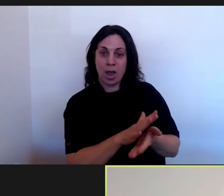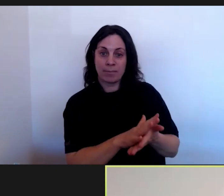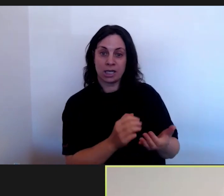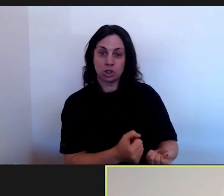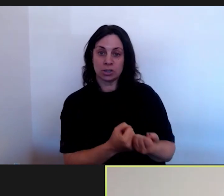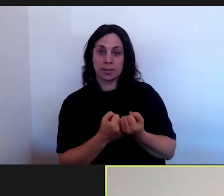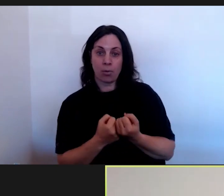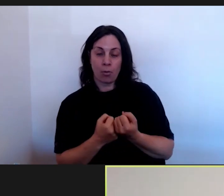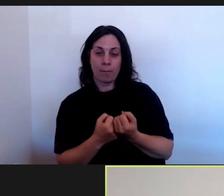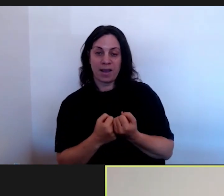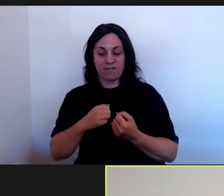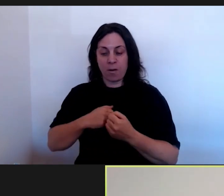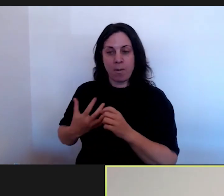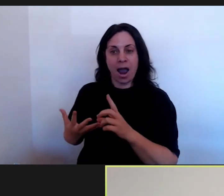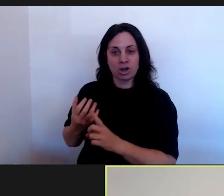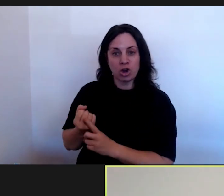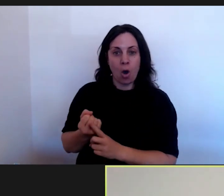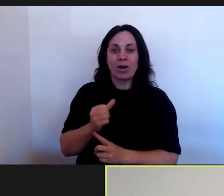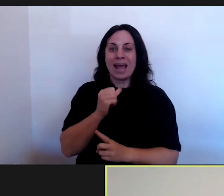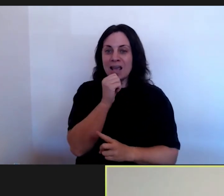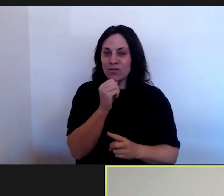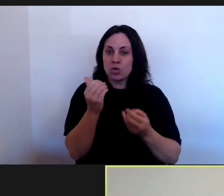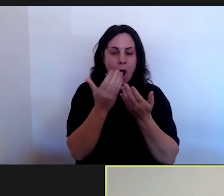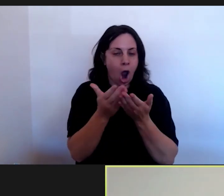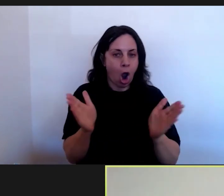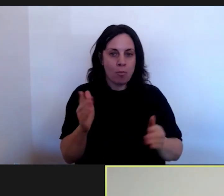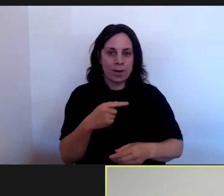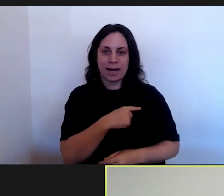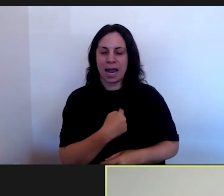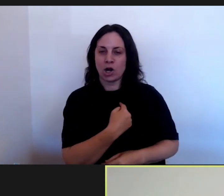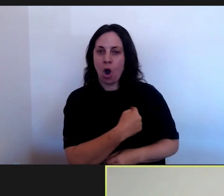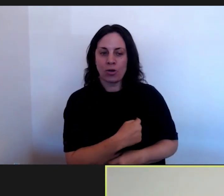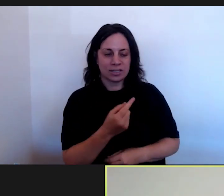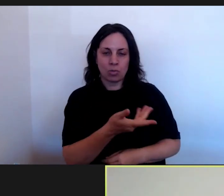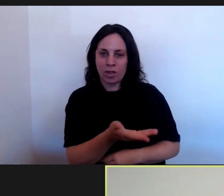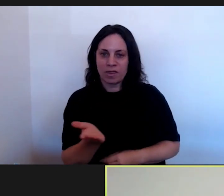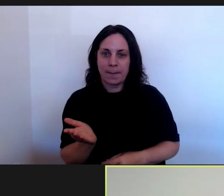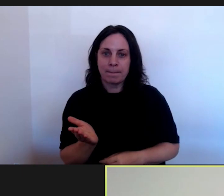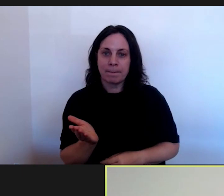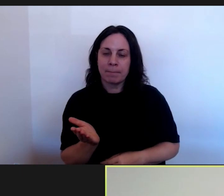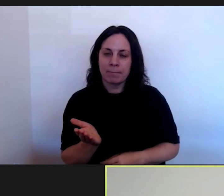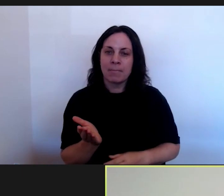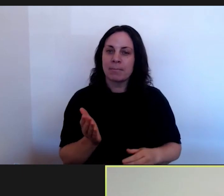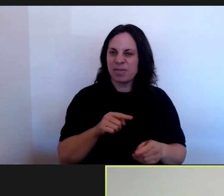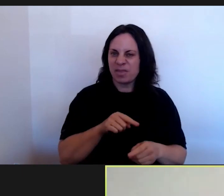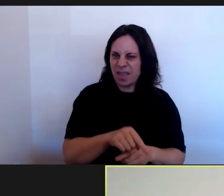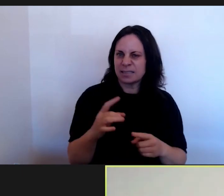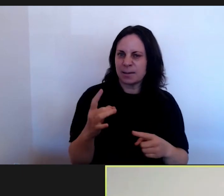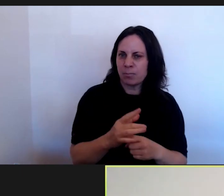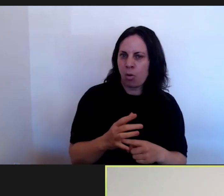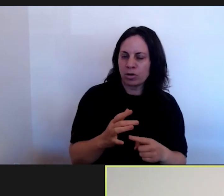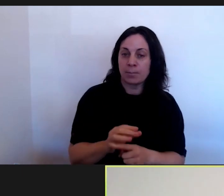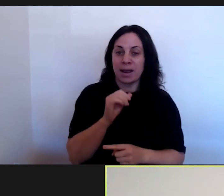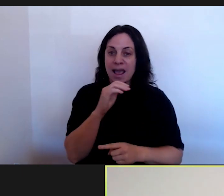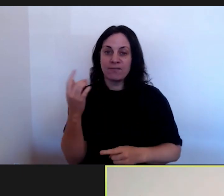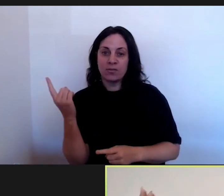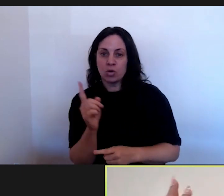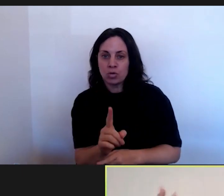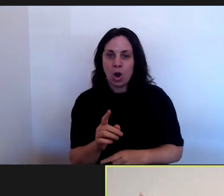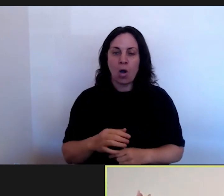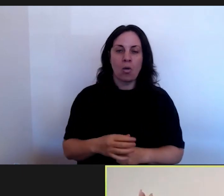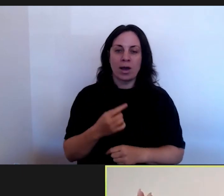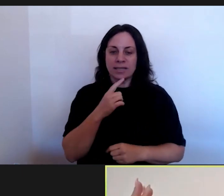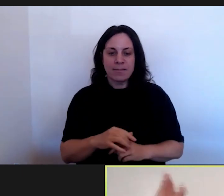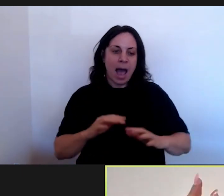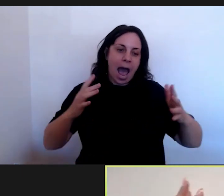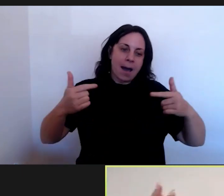my goal? I think being transparent is so important. I think it's quite wrong to go into something and promising the world and saying, I'm doing this and it's